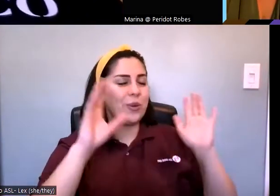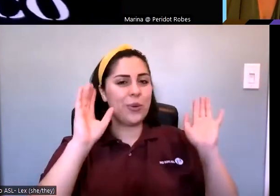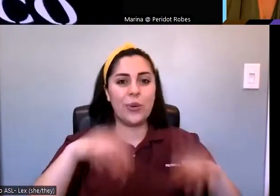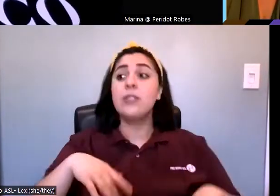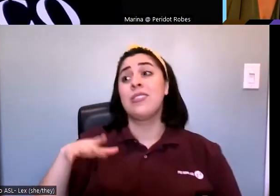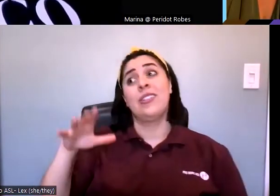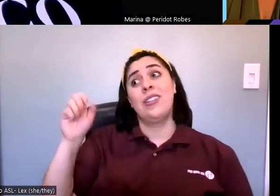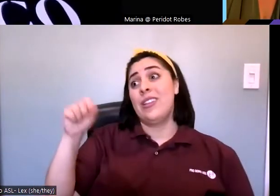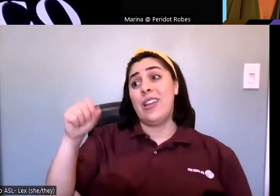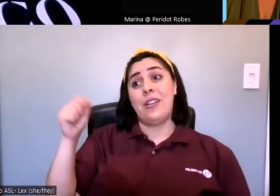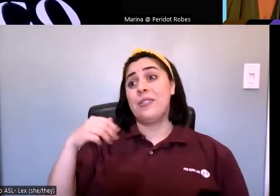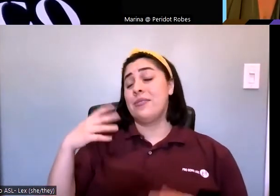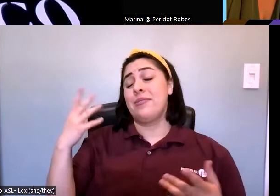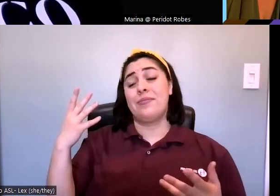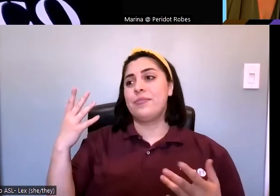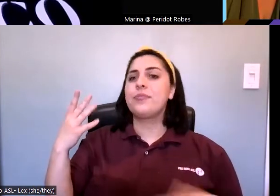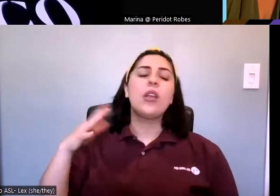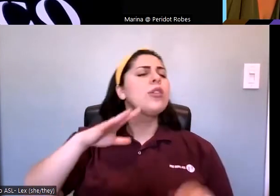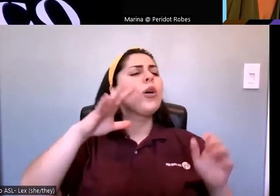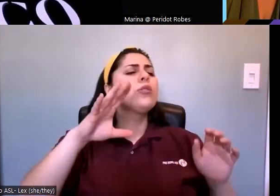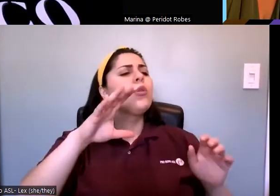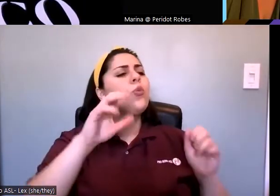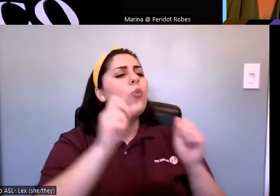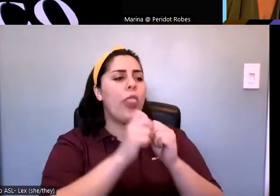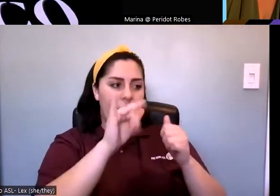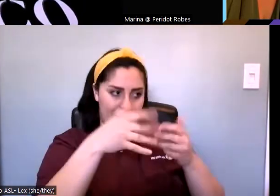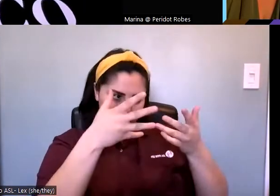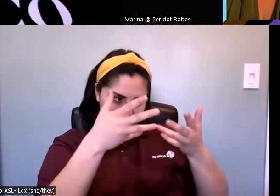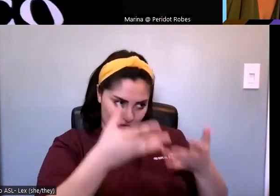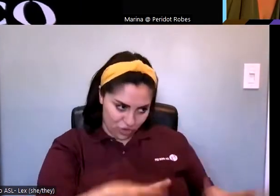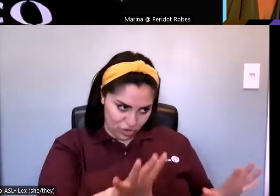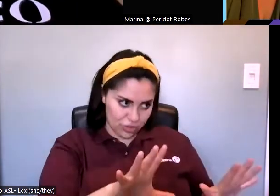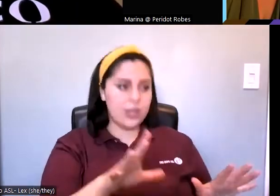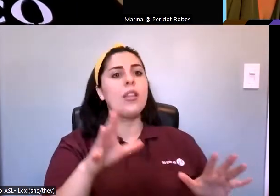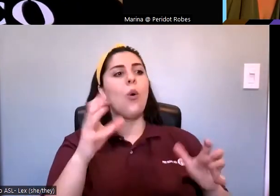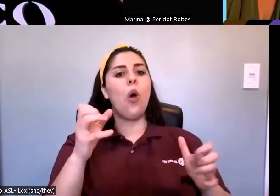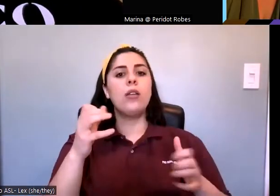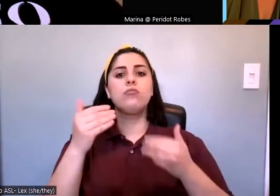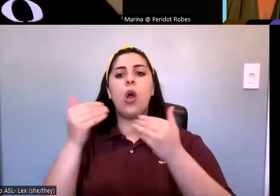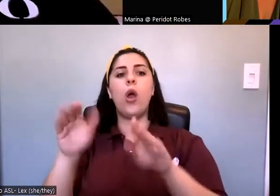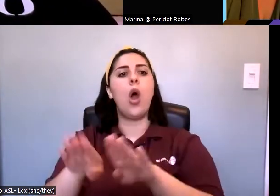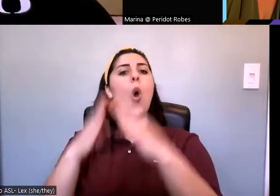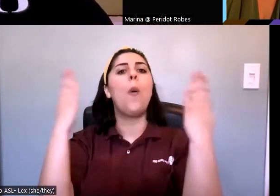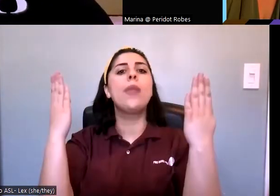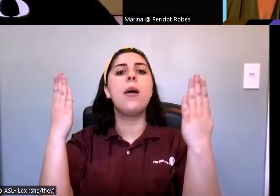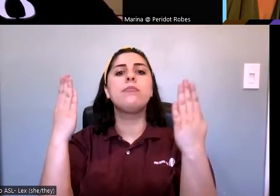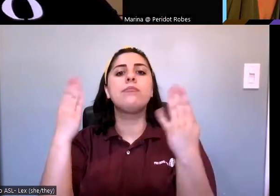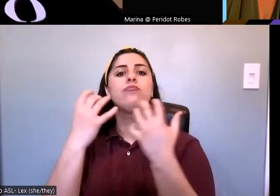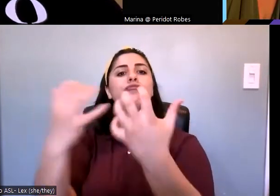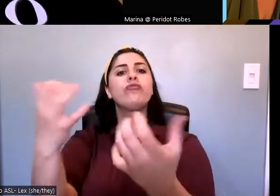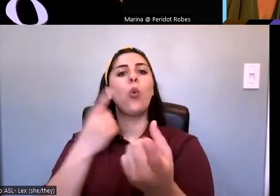someday. So with that said, I wanted to welcome questions from the